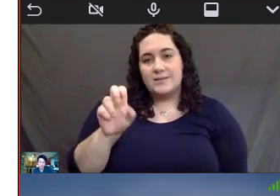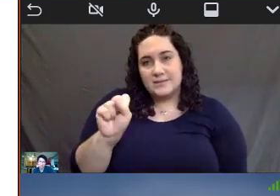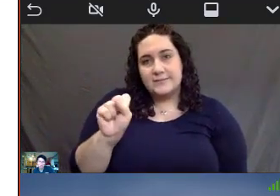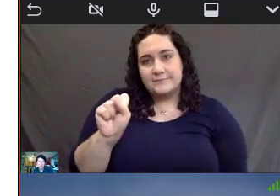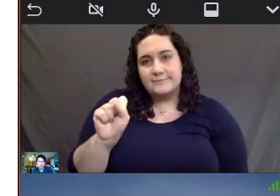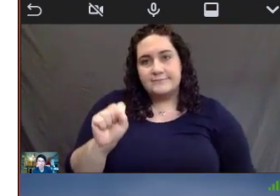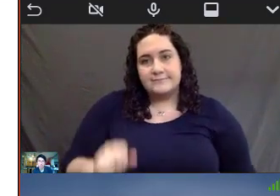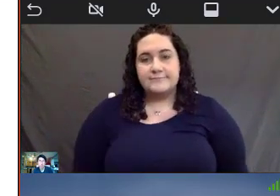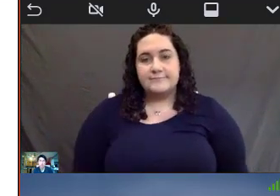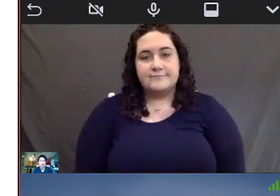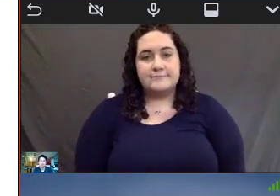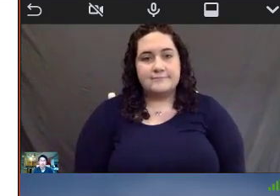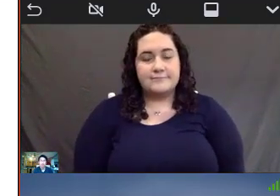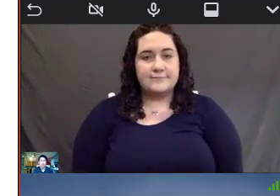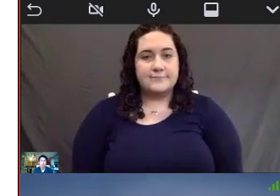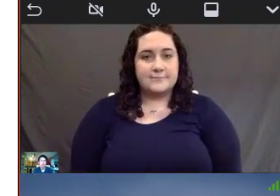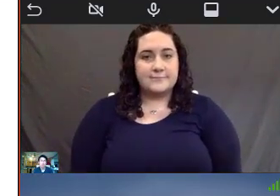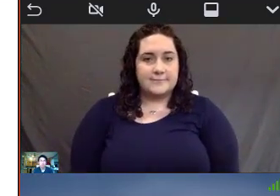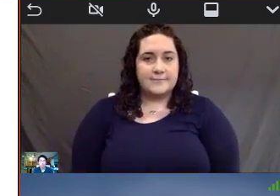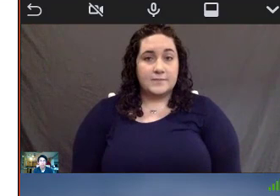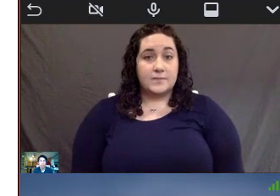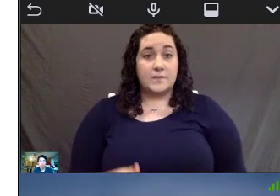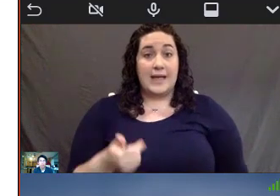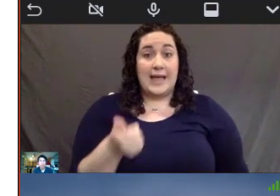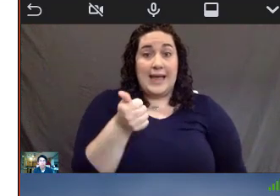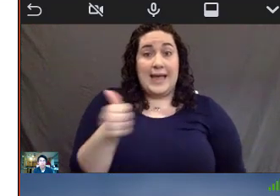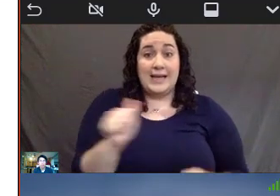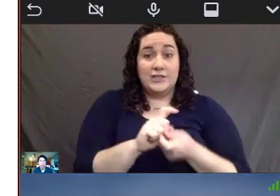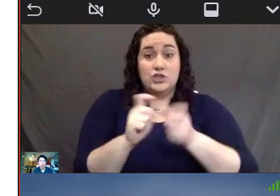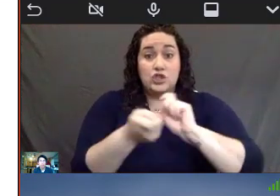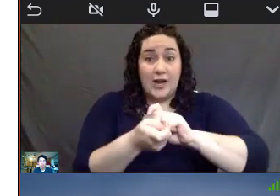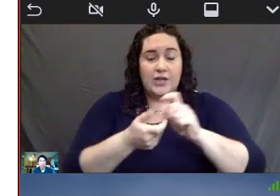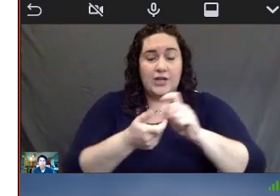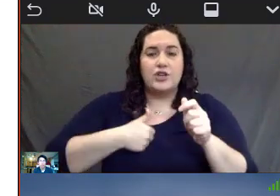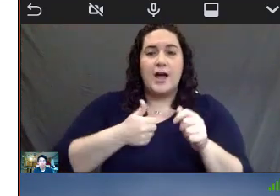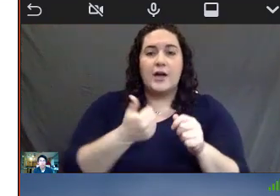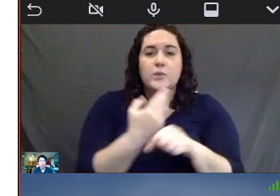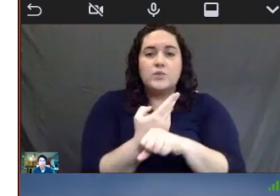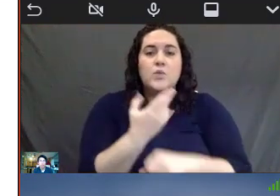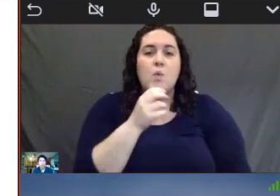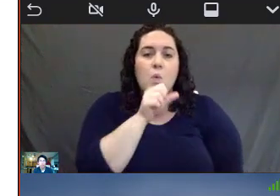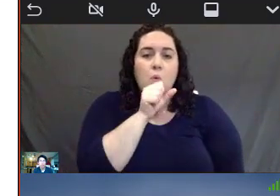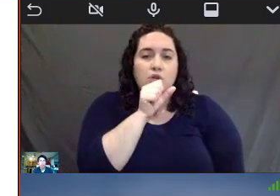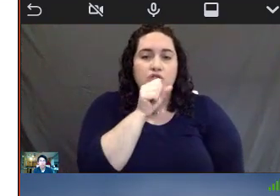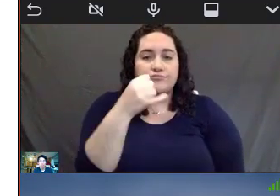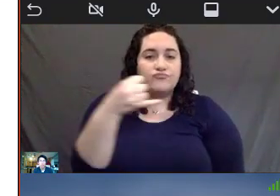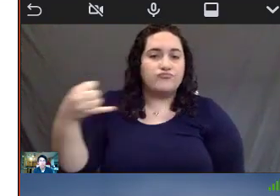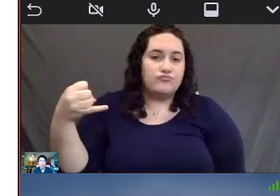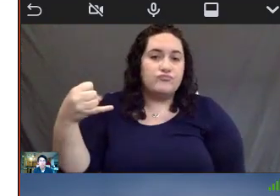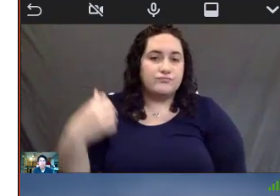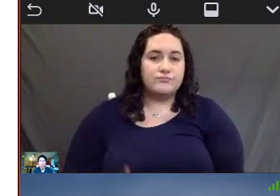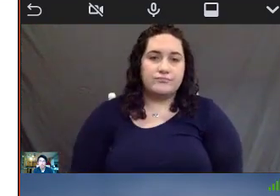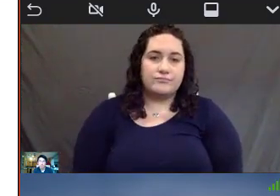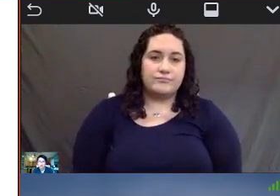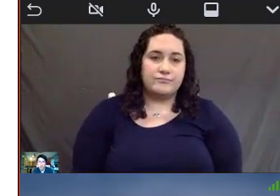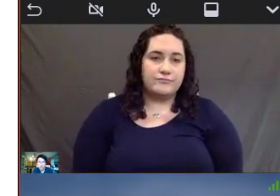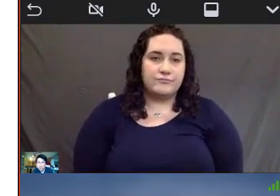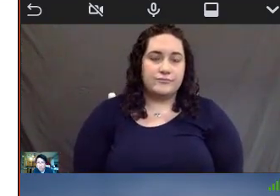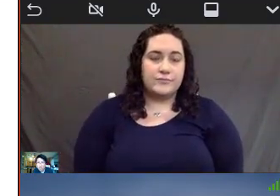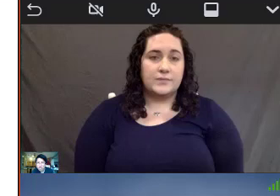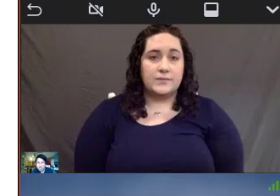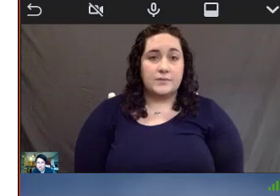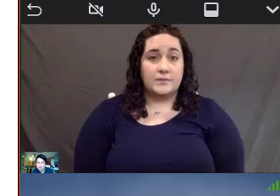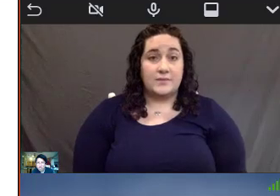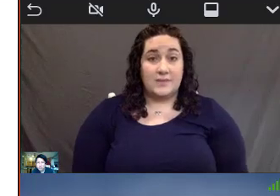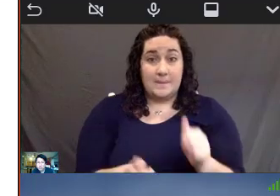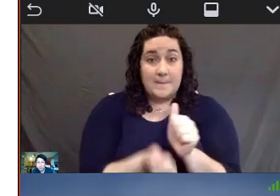this updated version of the syllabus in orange. So I think the big thing here is that we've eliminated the third case study. I know